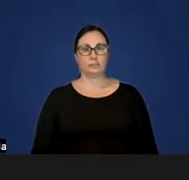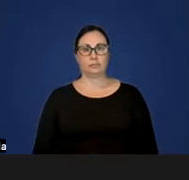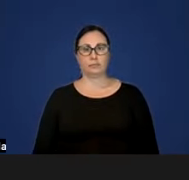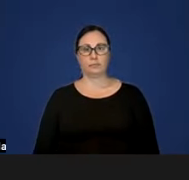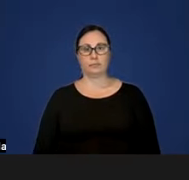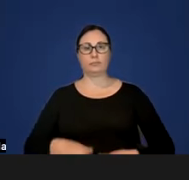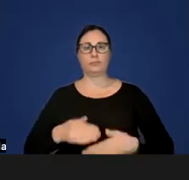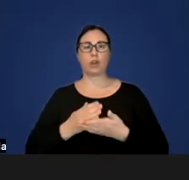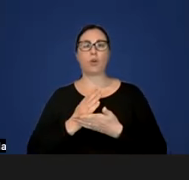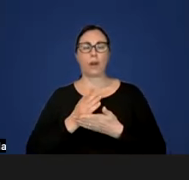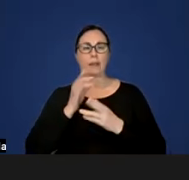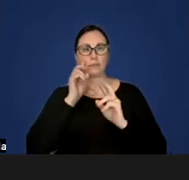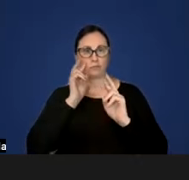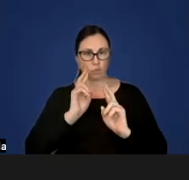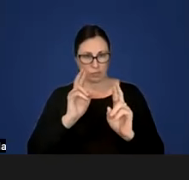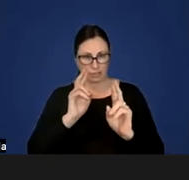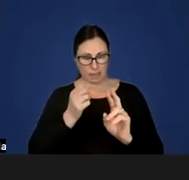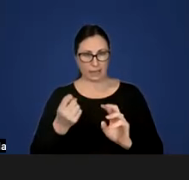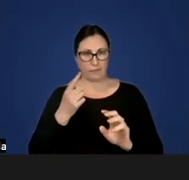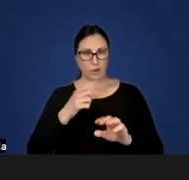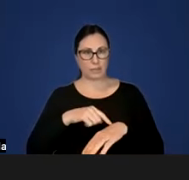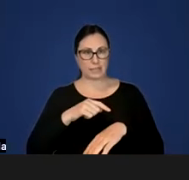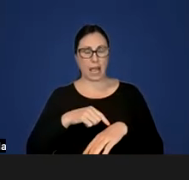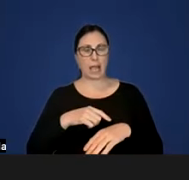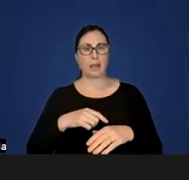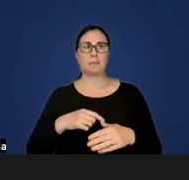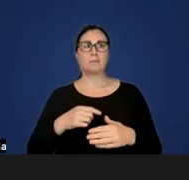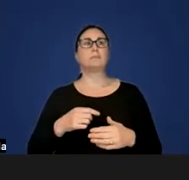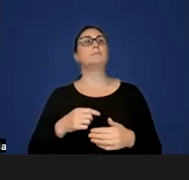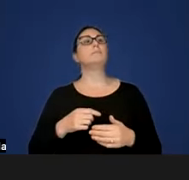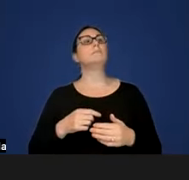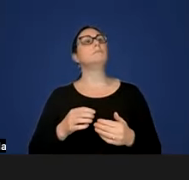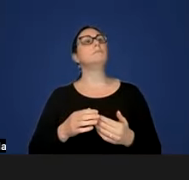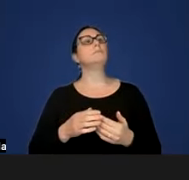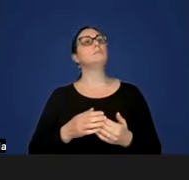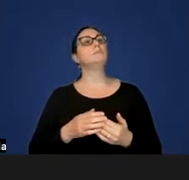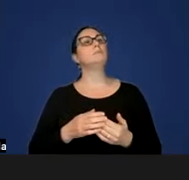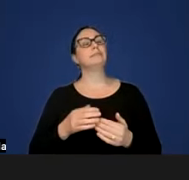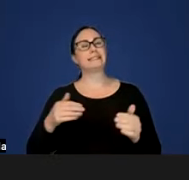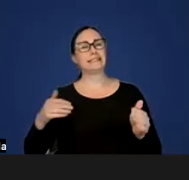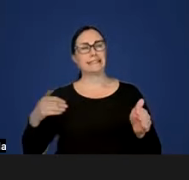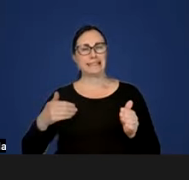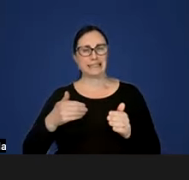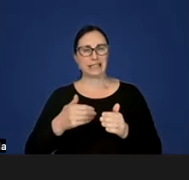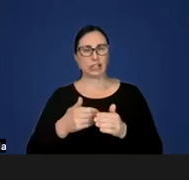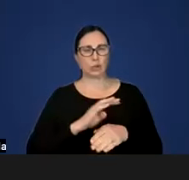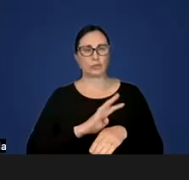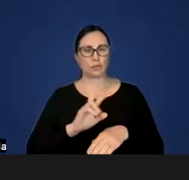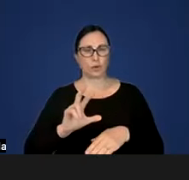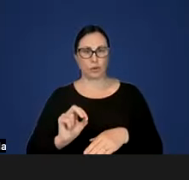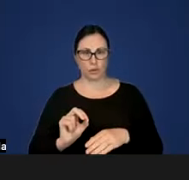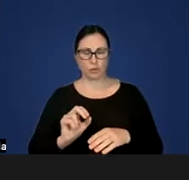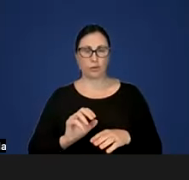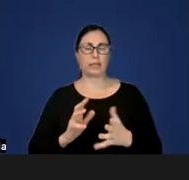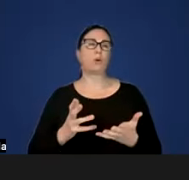All right, out of respect for everyone's time, we're coming up on our hour, which I'm so happy about because we've been able to have some